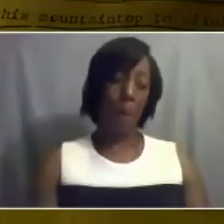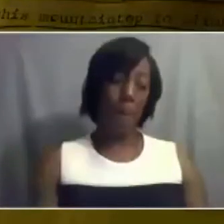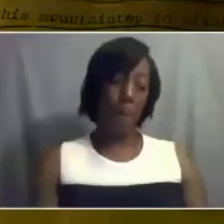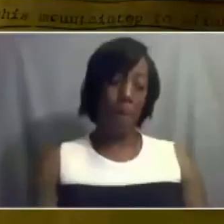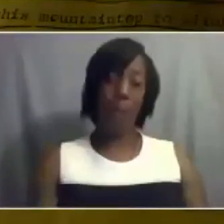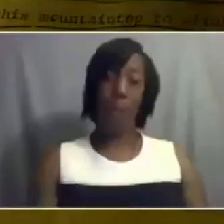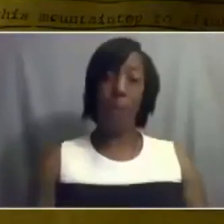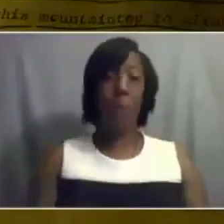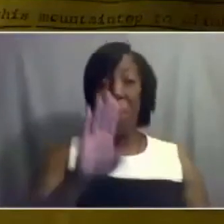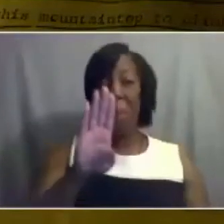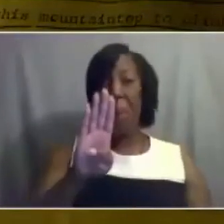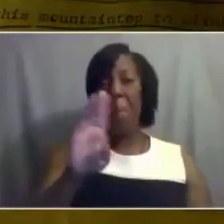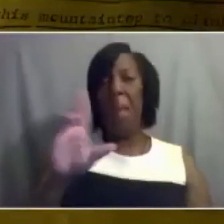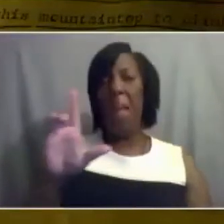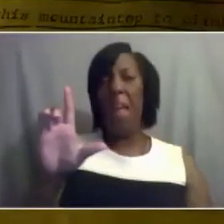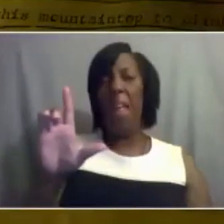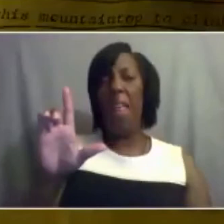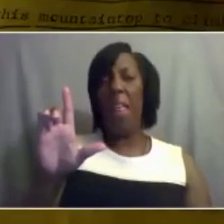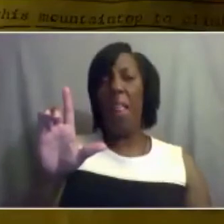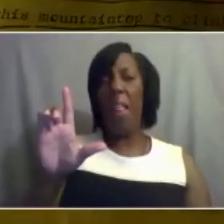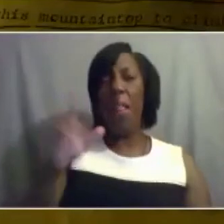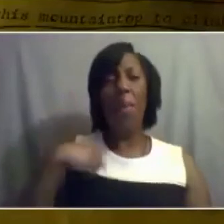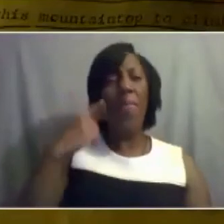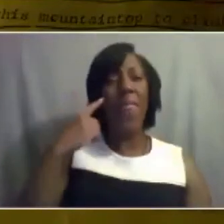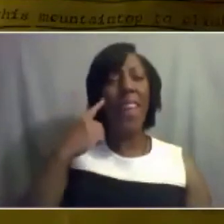Bill, what are you thinking?